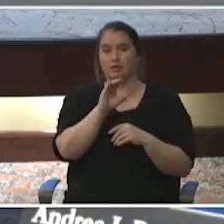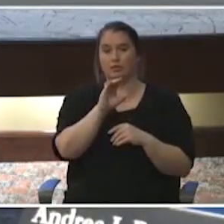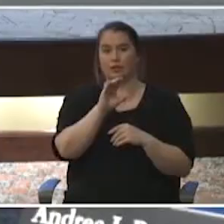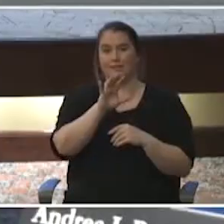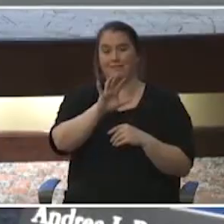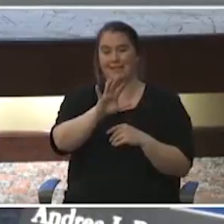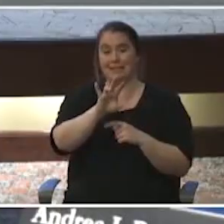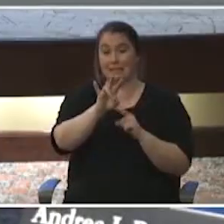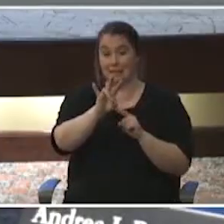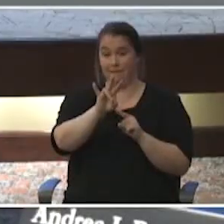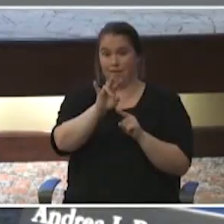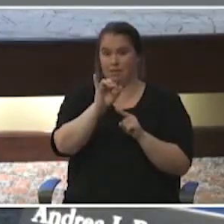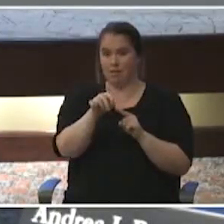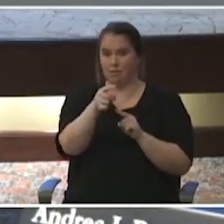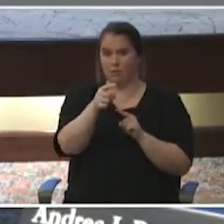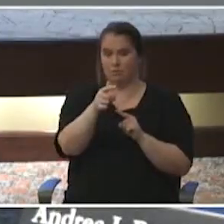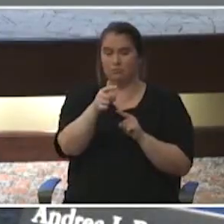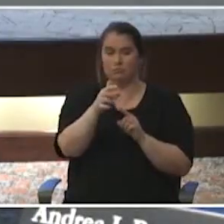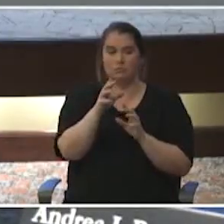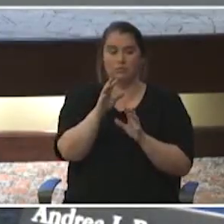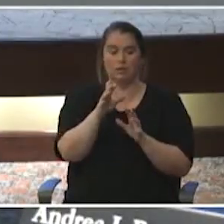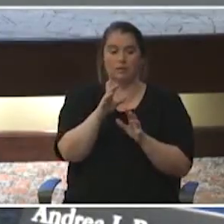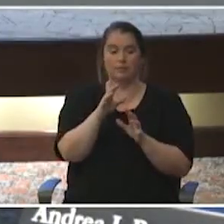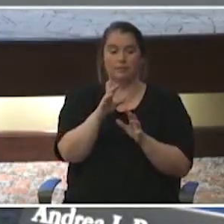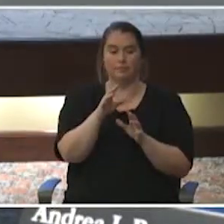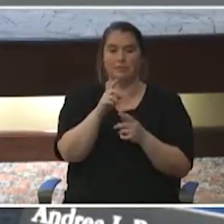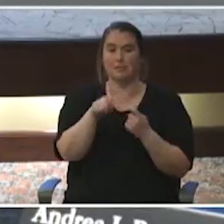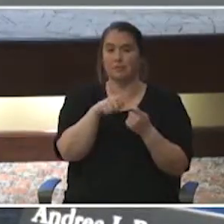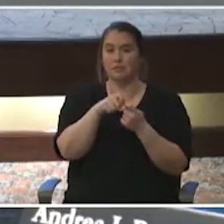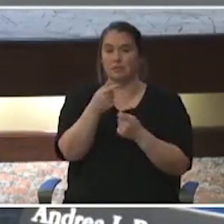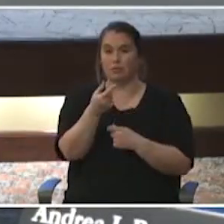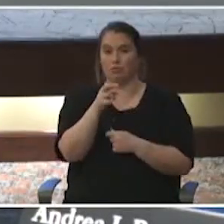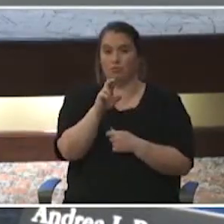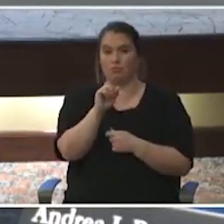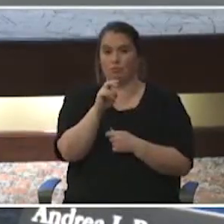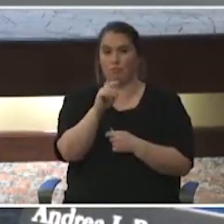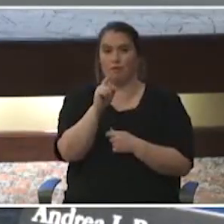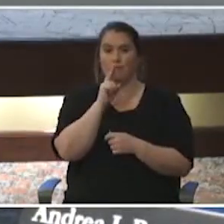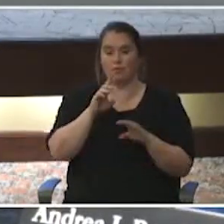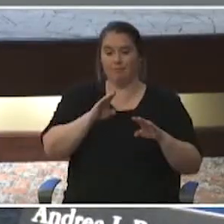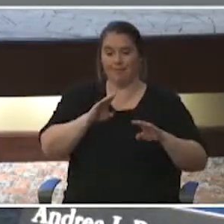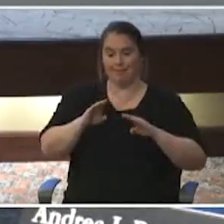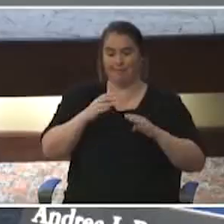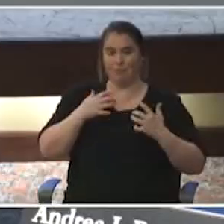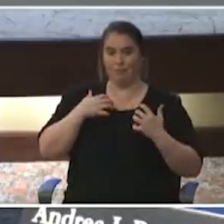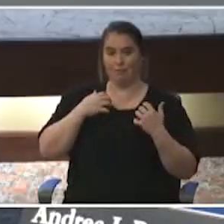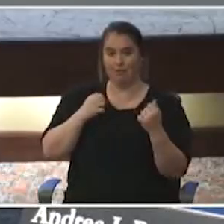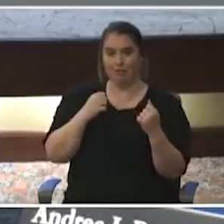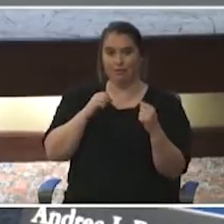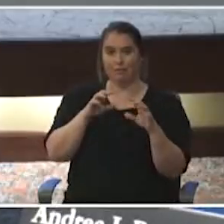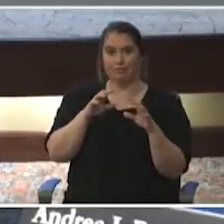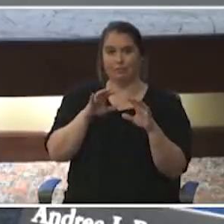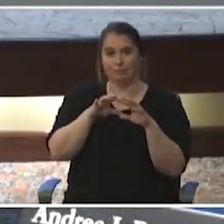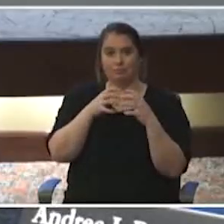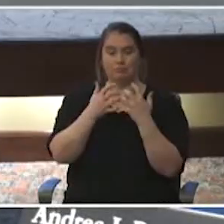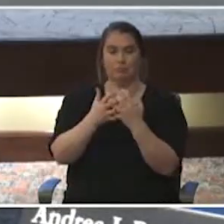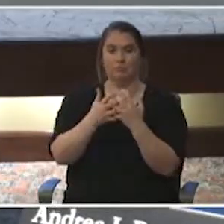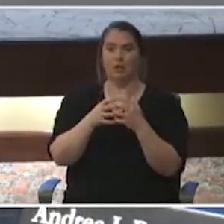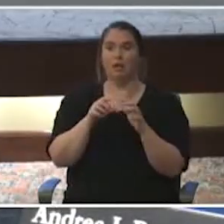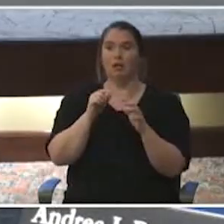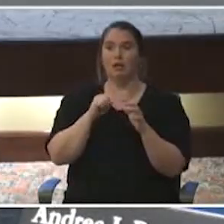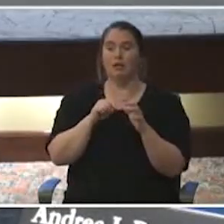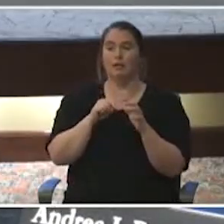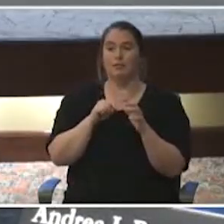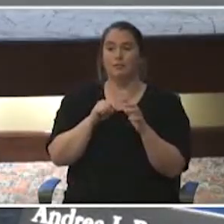2025-757, where that's a specific grant to the Behavioral Health Network, and that's specifically relative to that